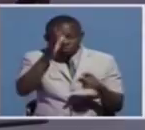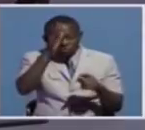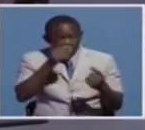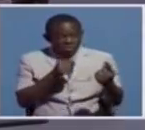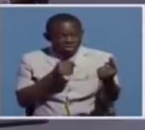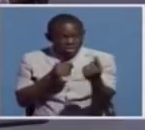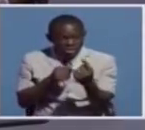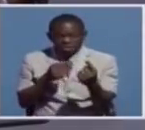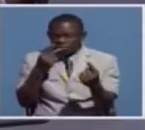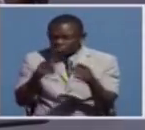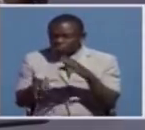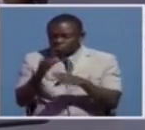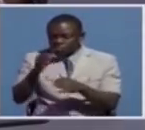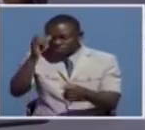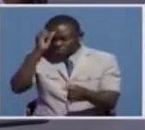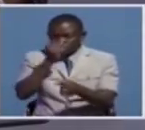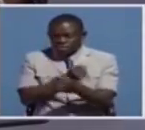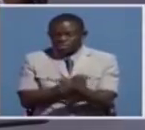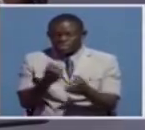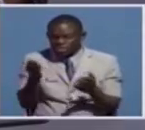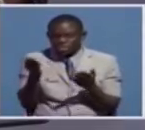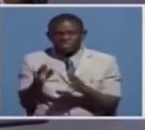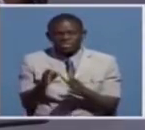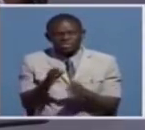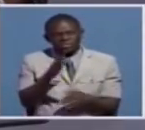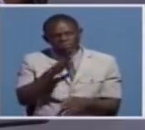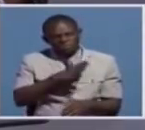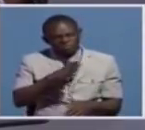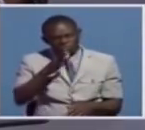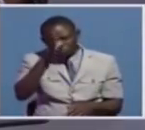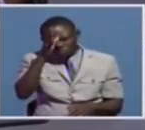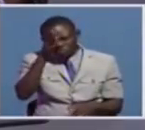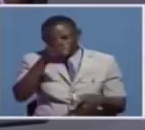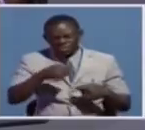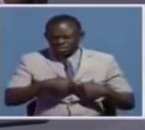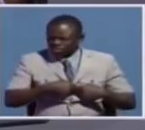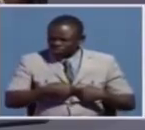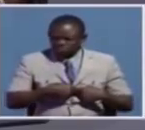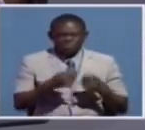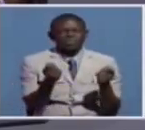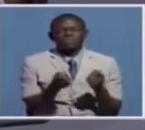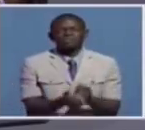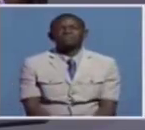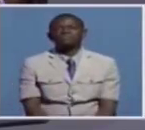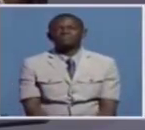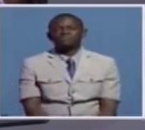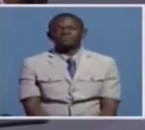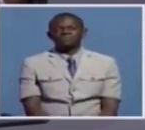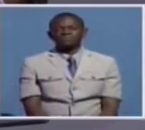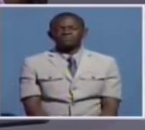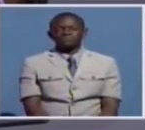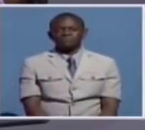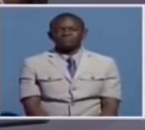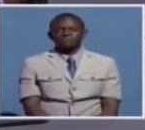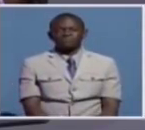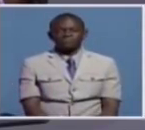was that or just that his son had died, so he wept. Now, therein